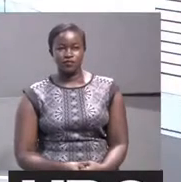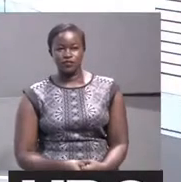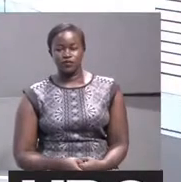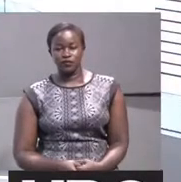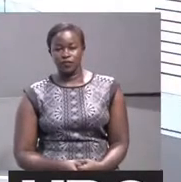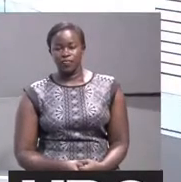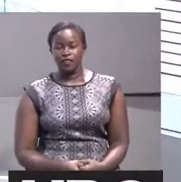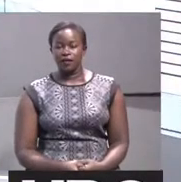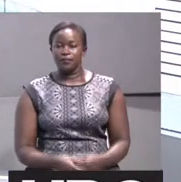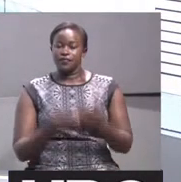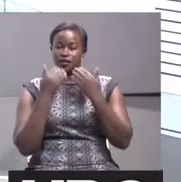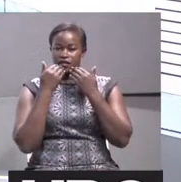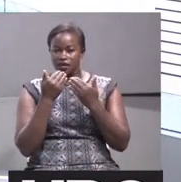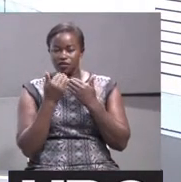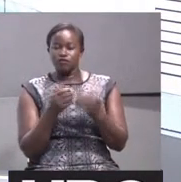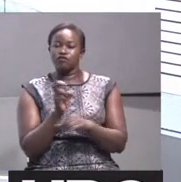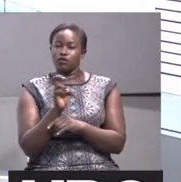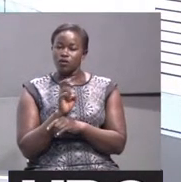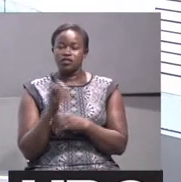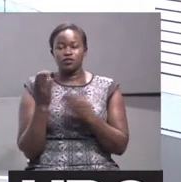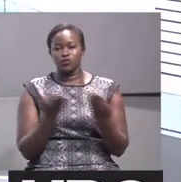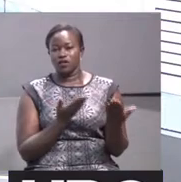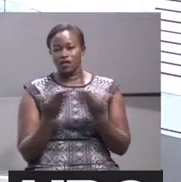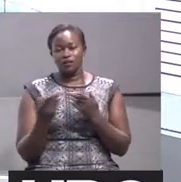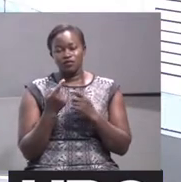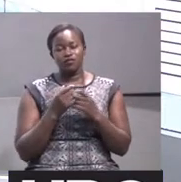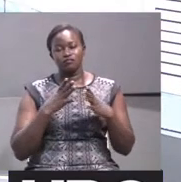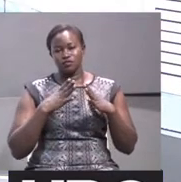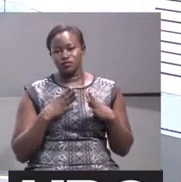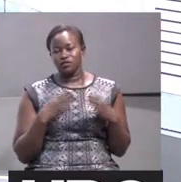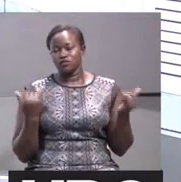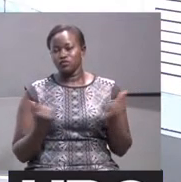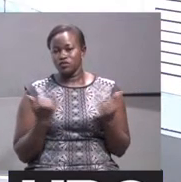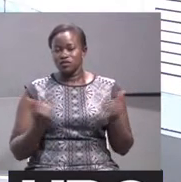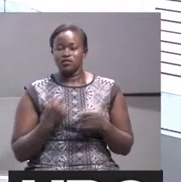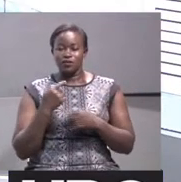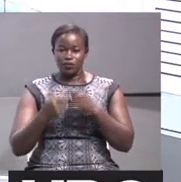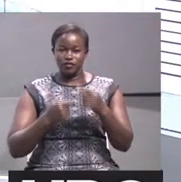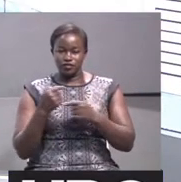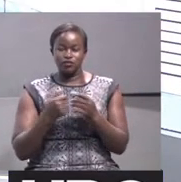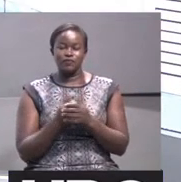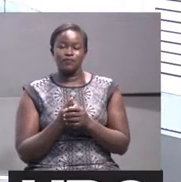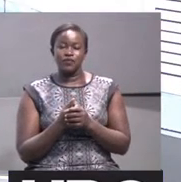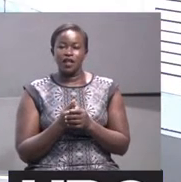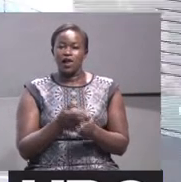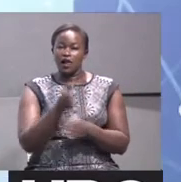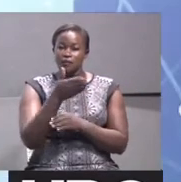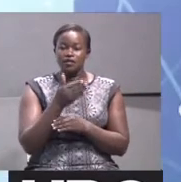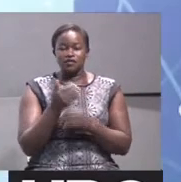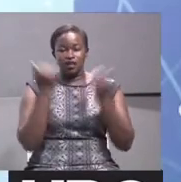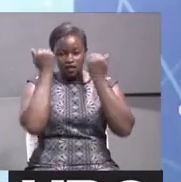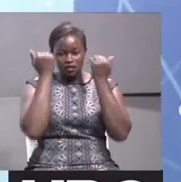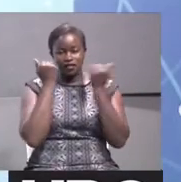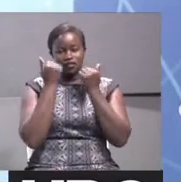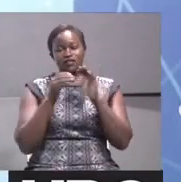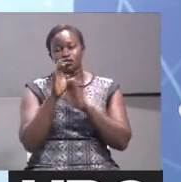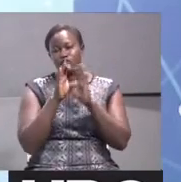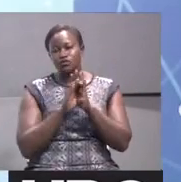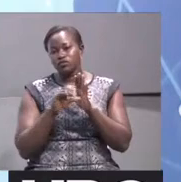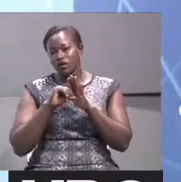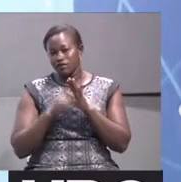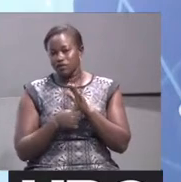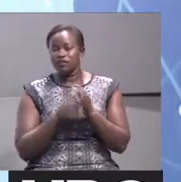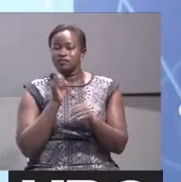Thank you so much for watching and welcome back from the break. It's UBC News tonight. Minister of Justice and Constitutional Affairs, Norbert Mao, has